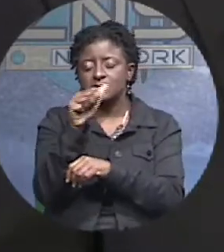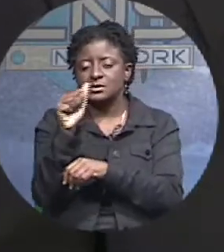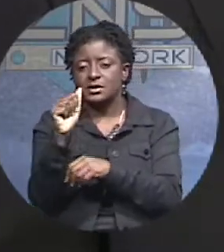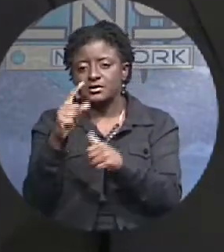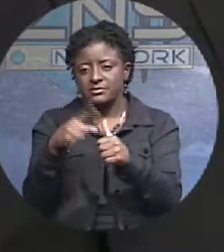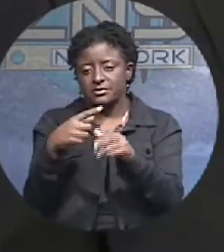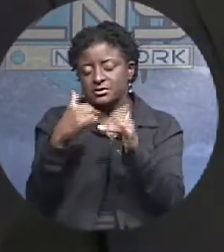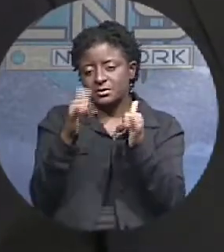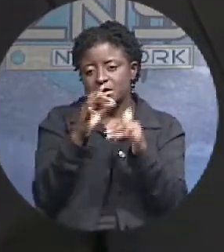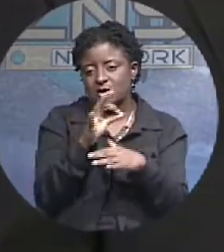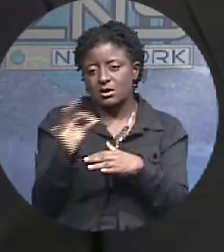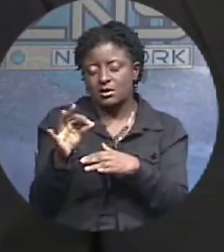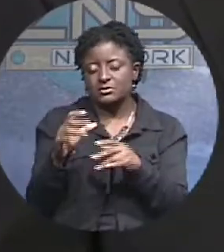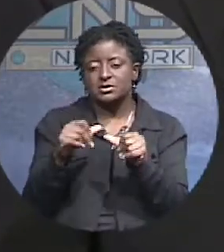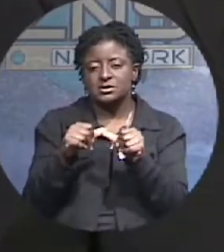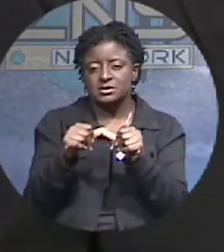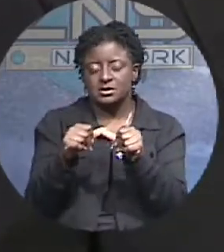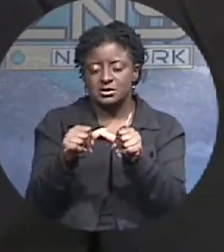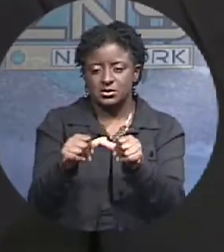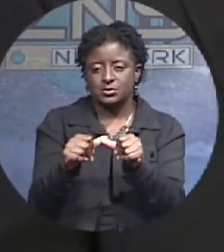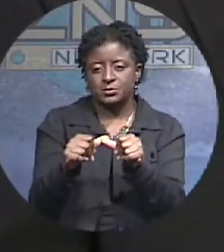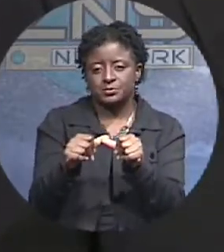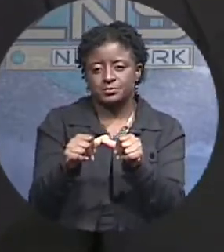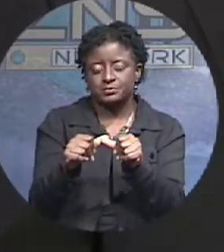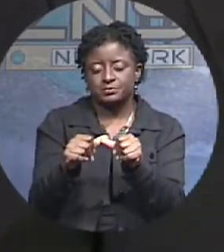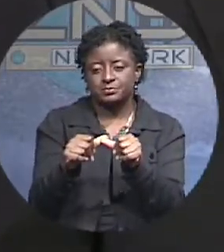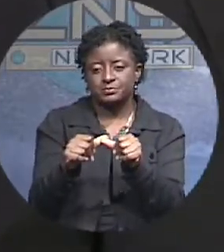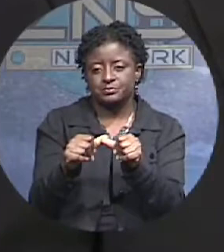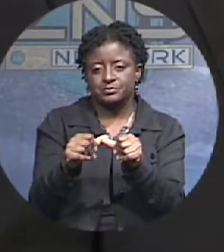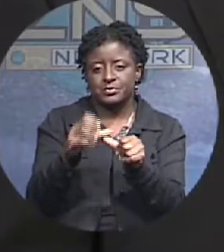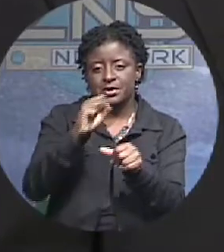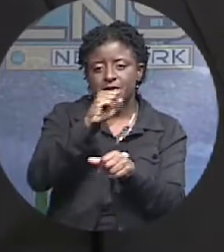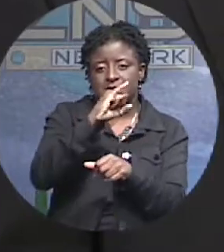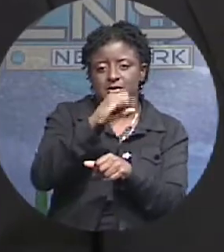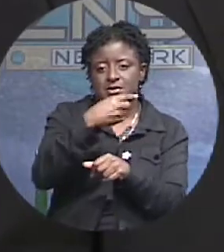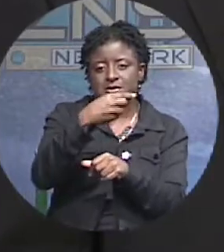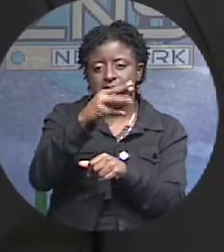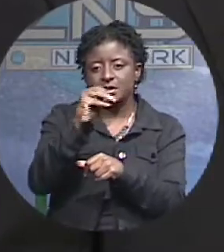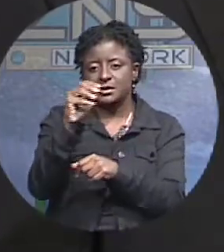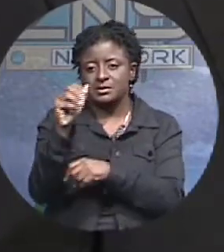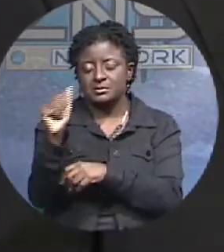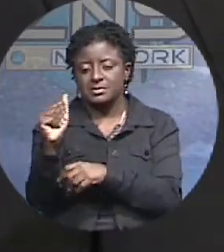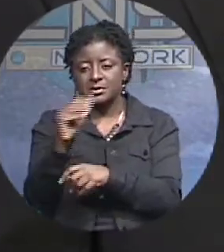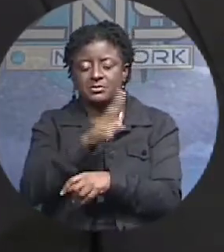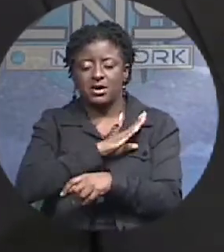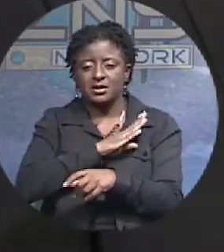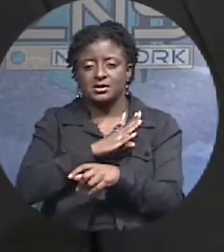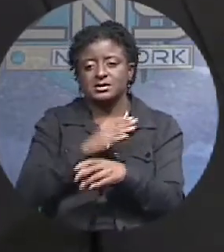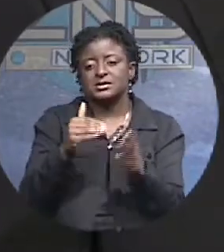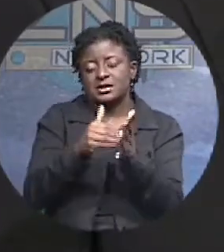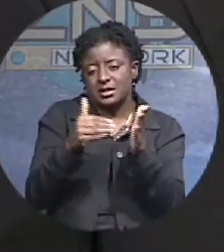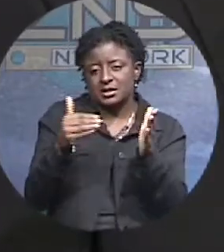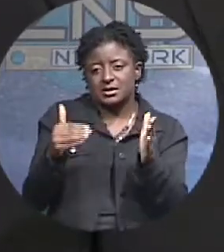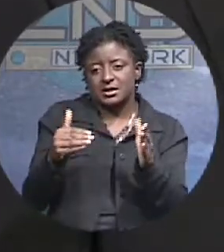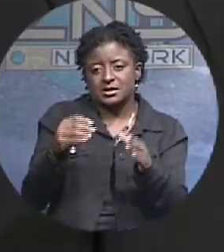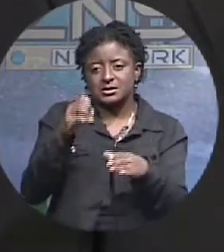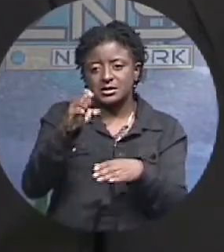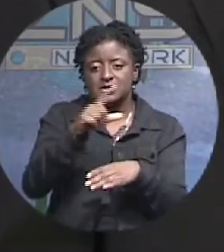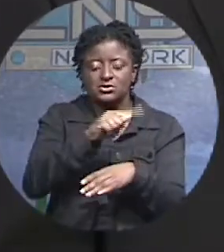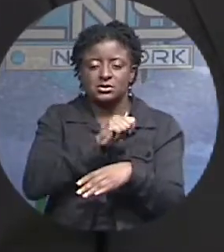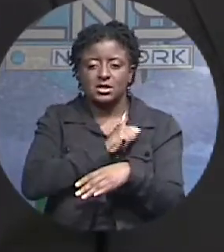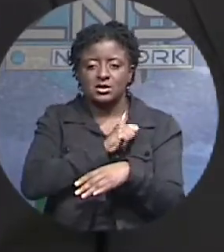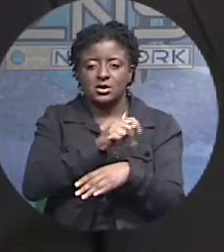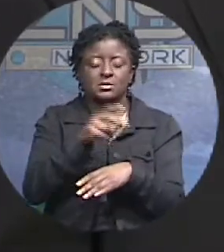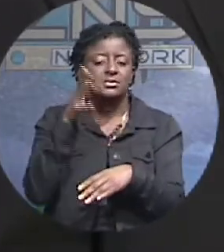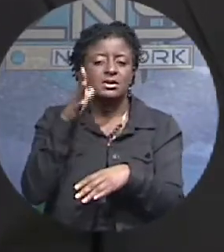playoffs will continue at the Banker Softball Field. So far, the Sigma Brackets have had their way with the Electro Telecom Lady Hitters. Not only